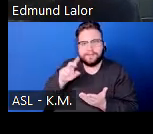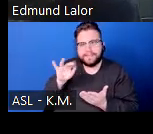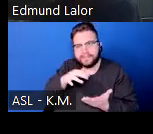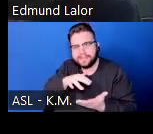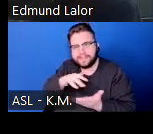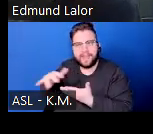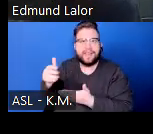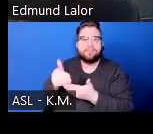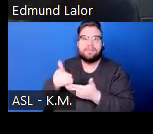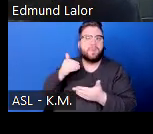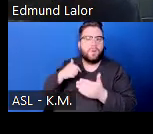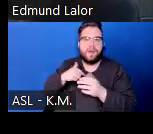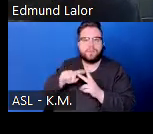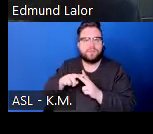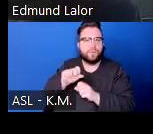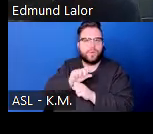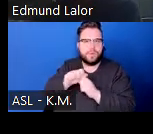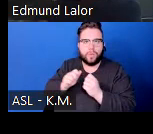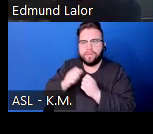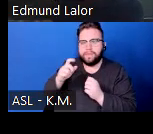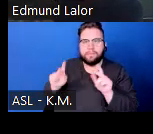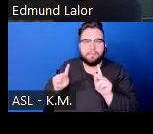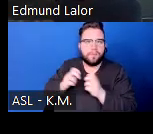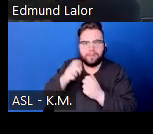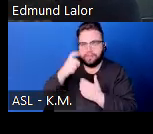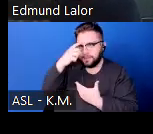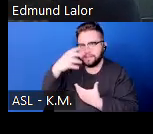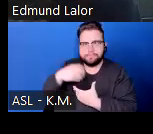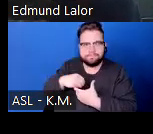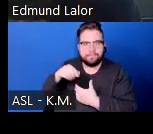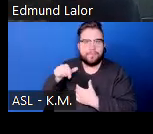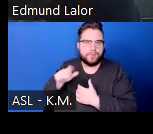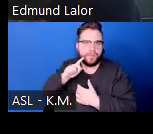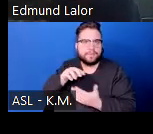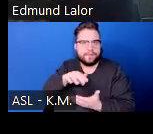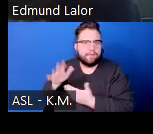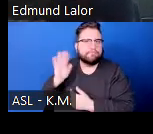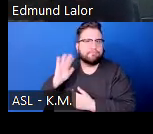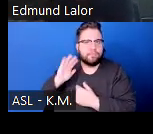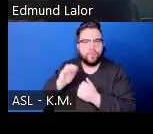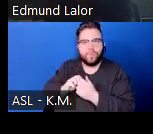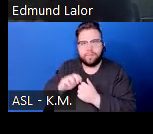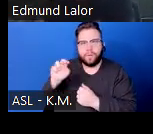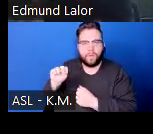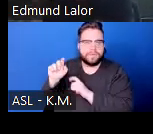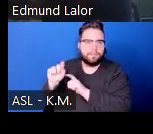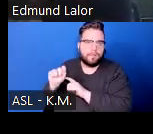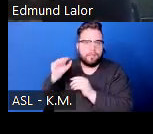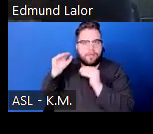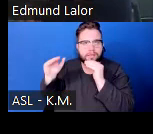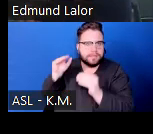working with autistic people. This was a study in neurotypical adults where we just showed that